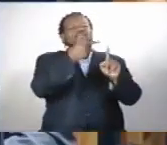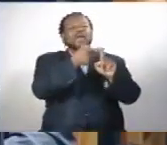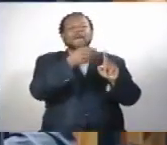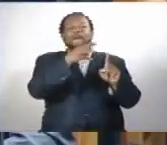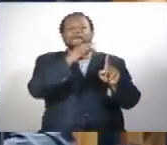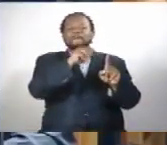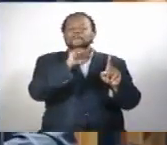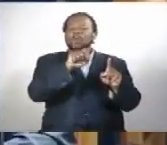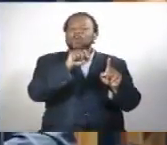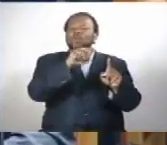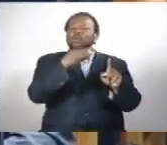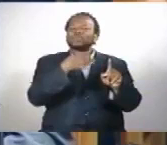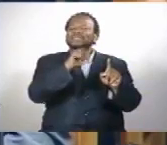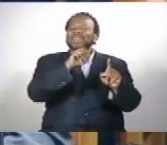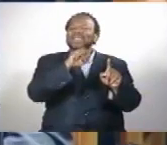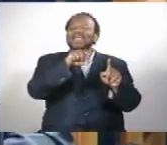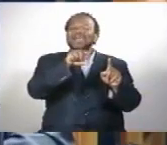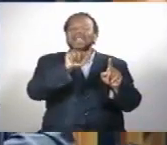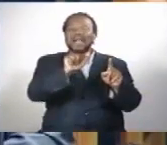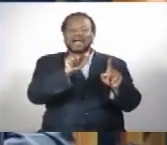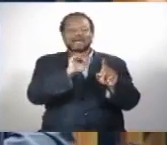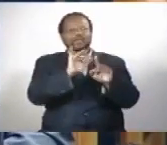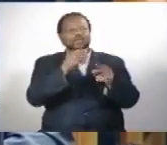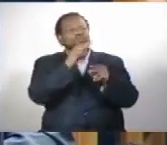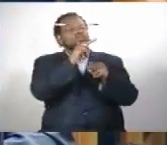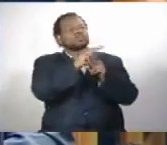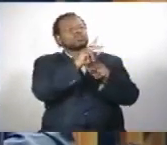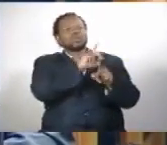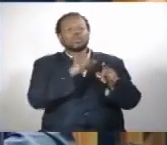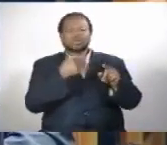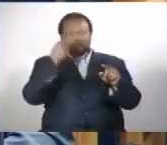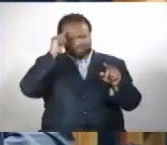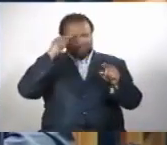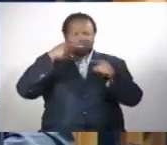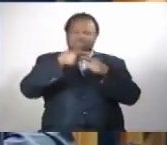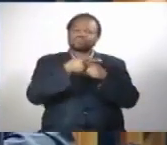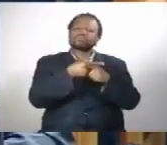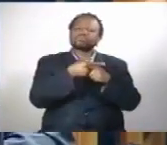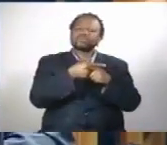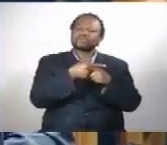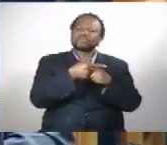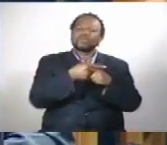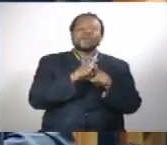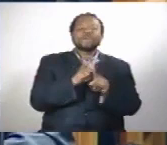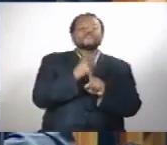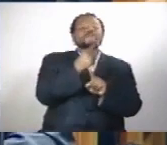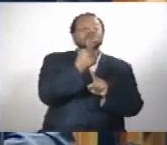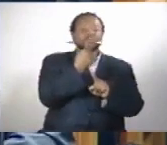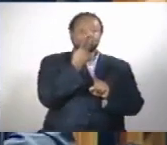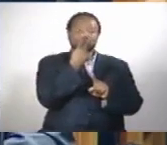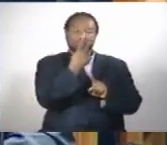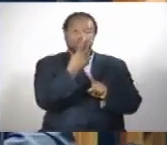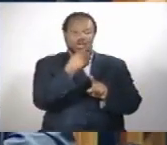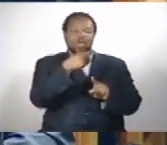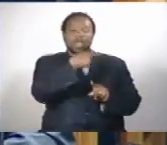who is supposed to do oversight of the President, is conflicted because he must judge the actions of the President